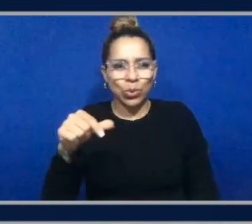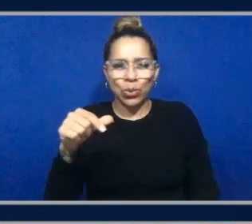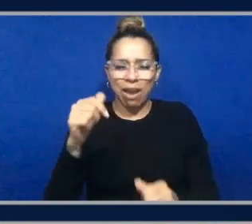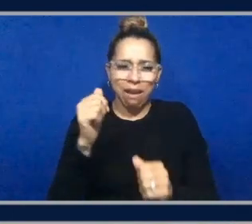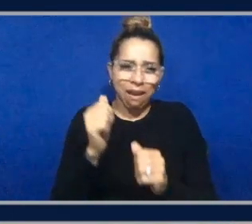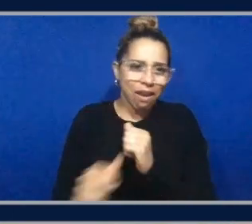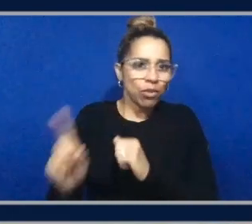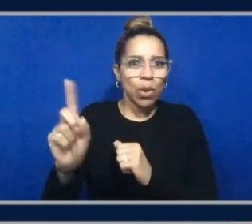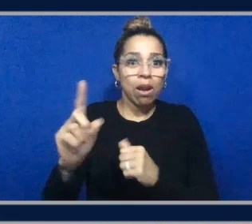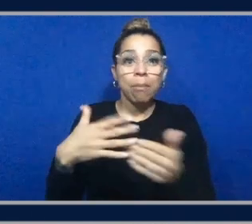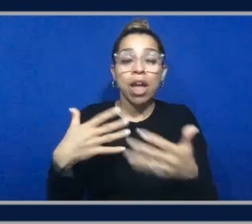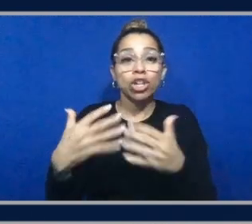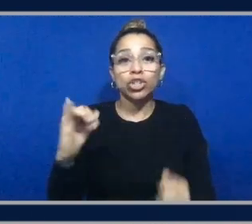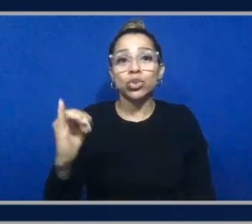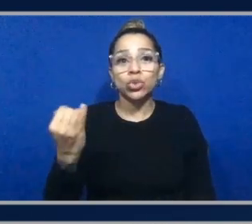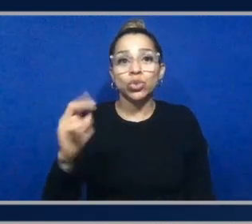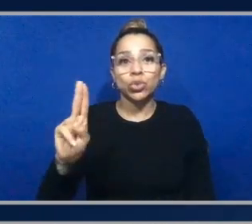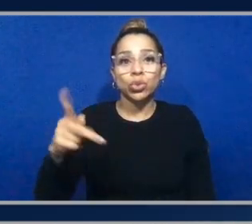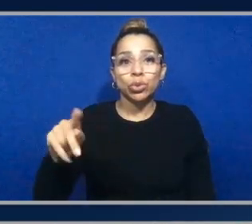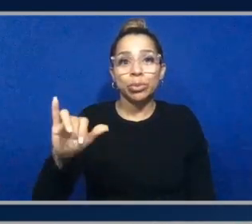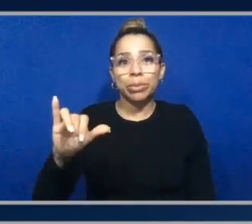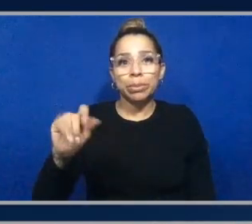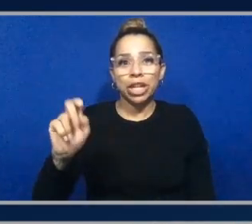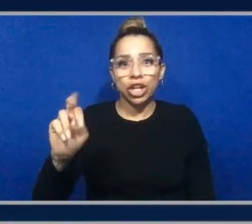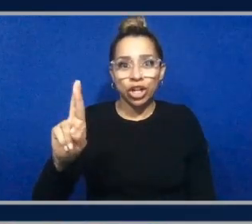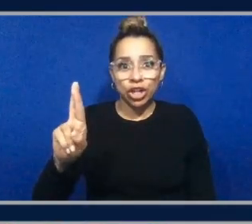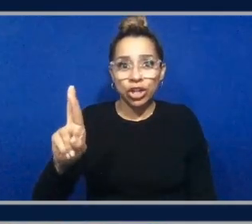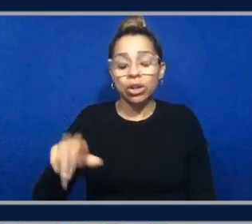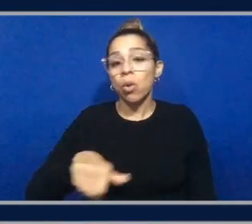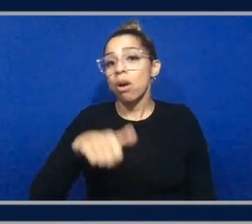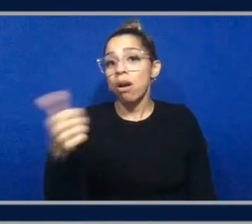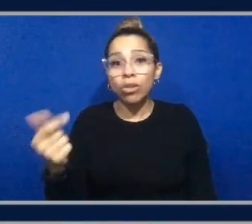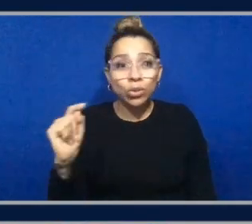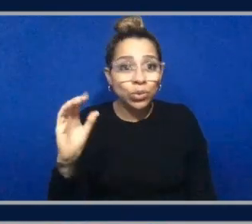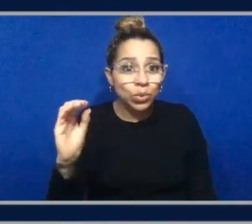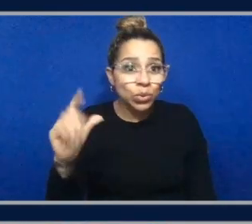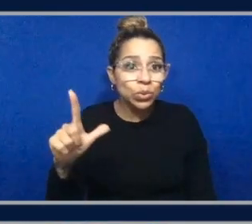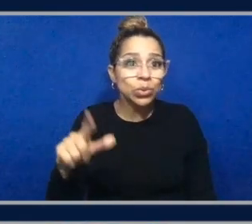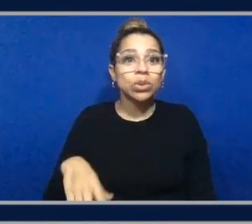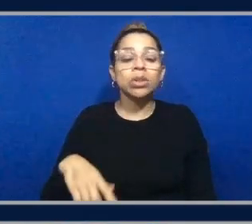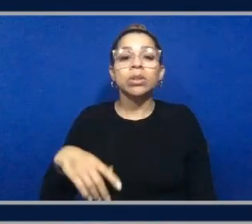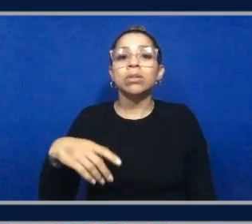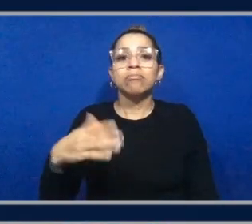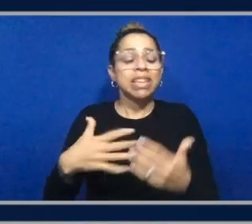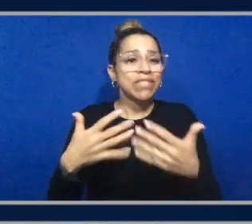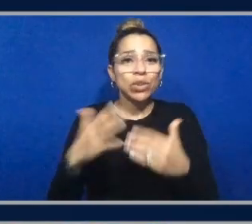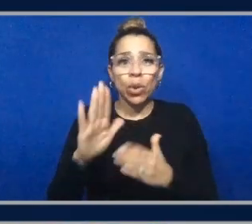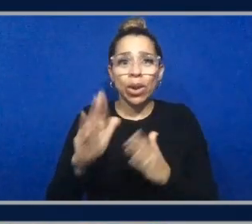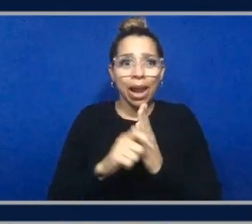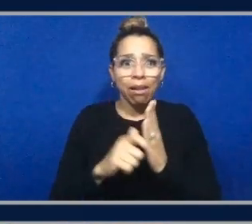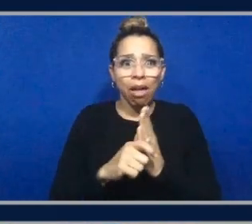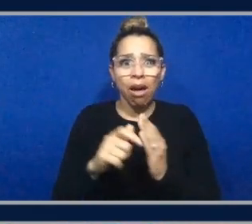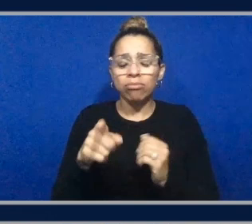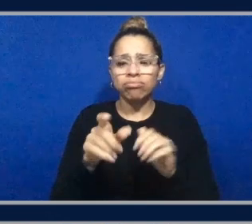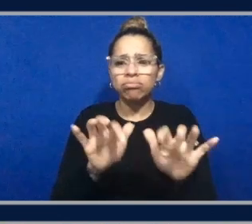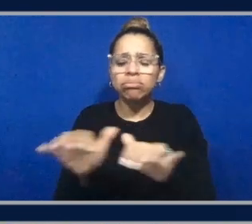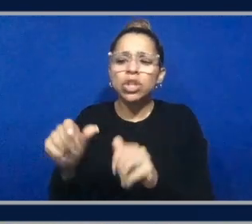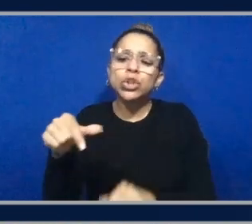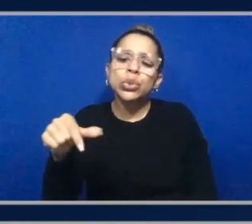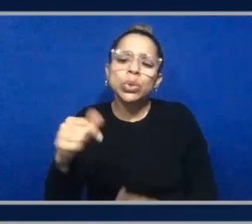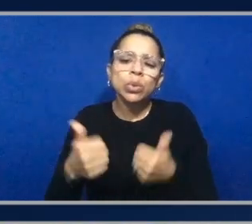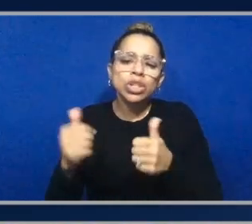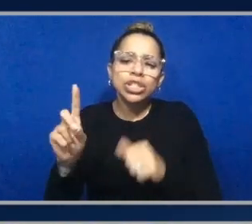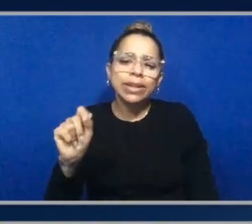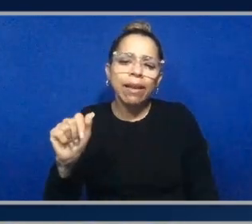in JupyterLab, whether you're in any of the other tools, and even if you're in your catalog and you'll be like, Q, what data set do you think in